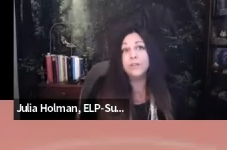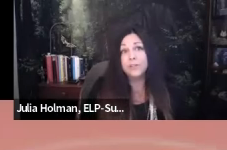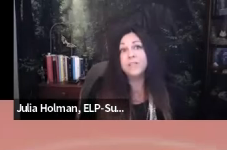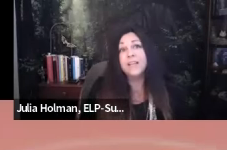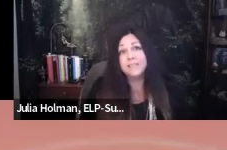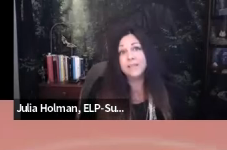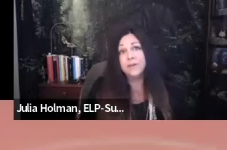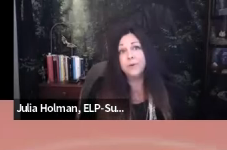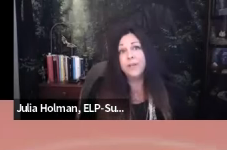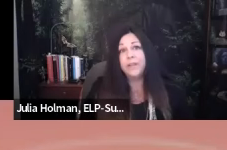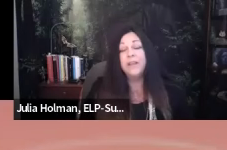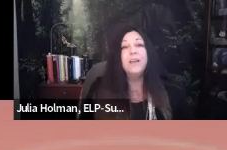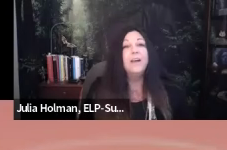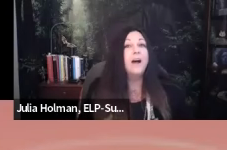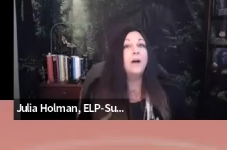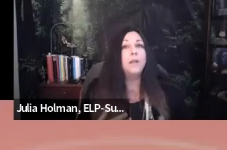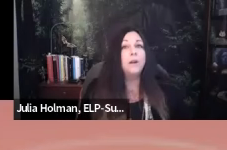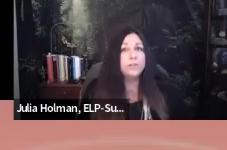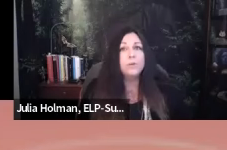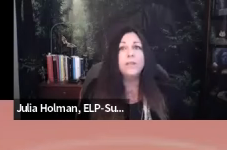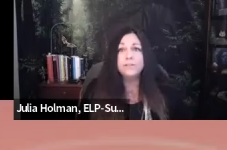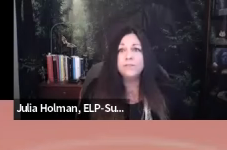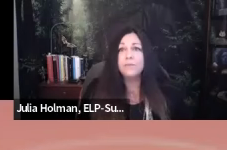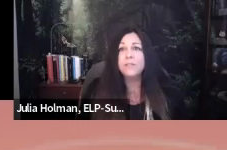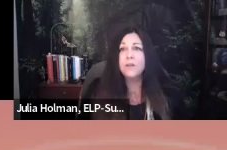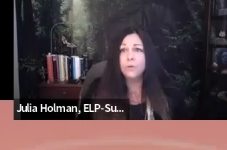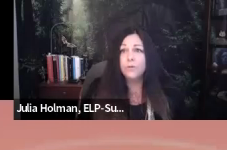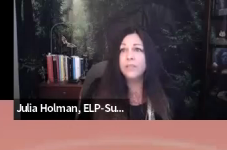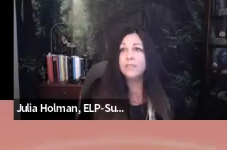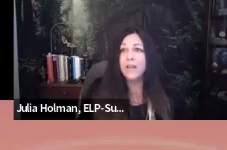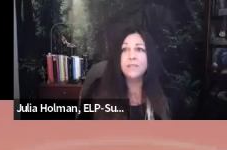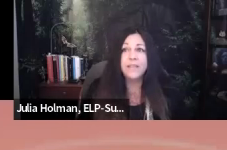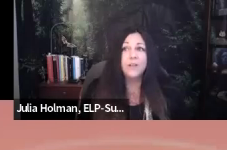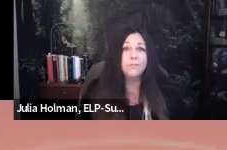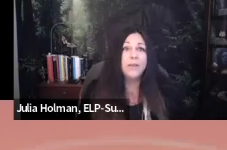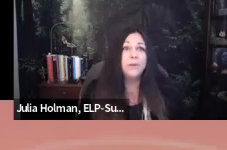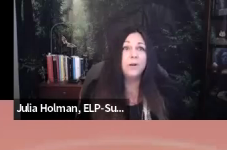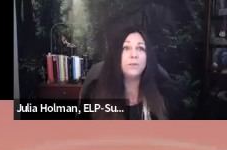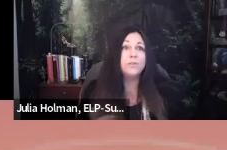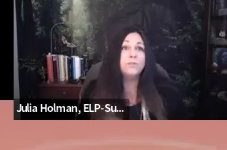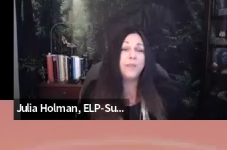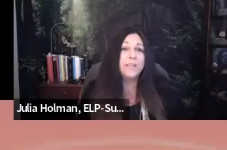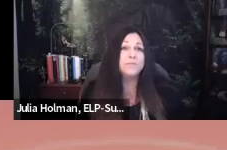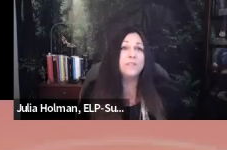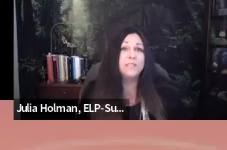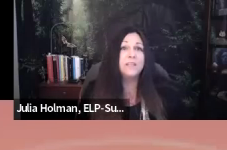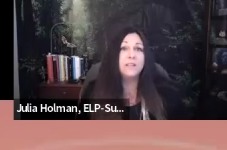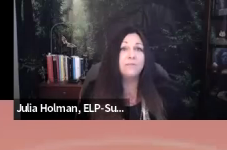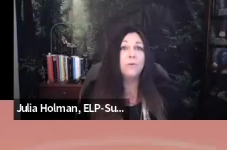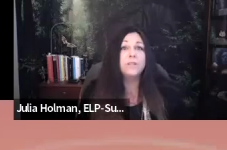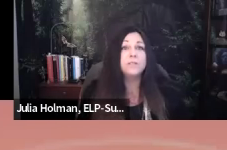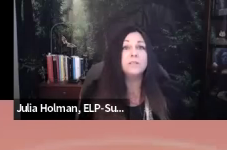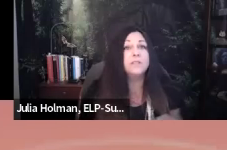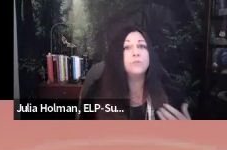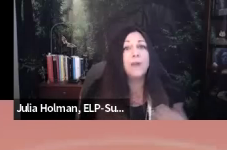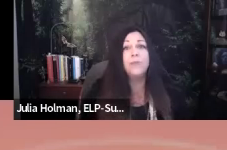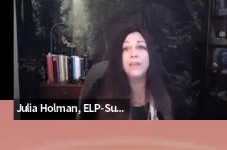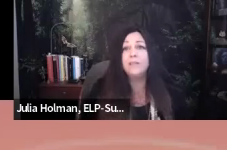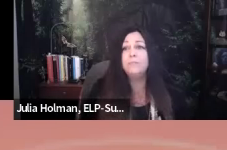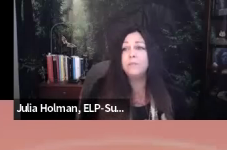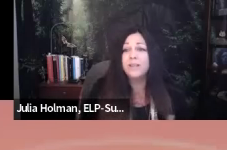religious tradition and ceremony. It also allows families not only the time to say goodbye, but also space for distant loved ones